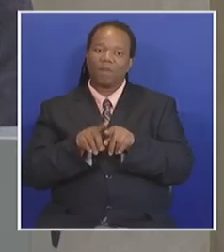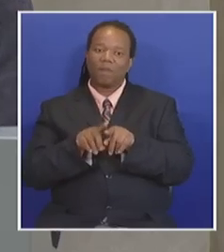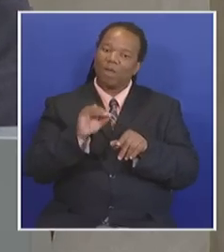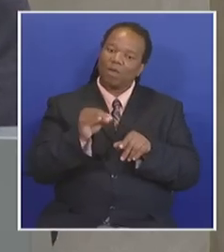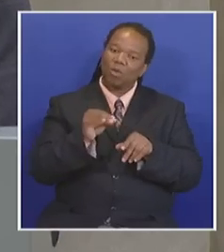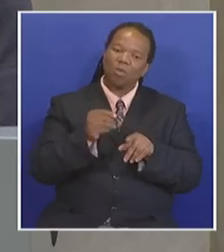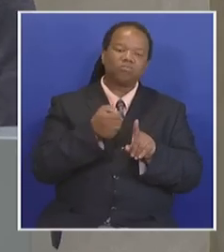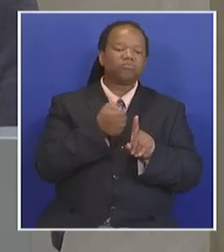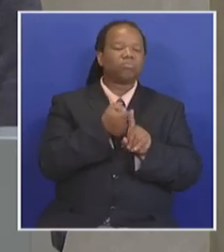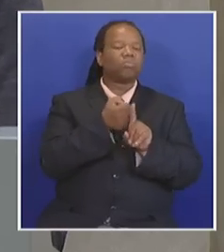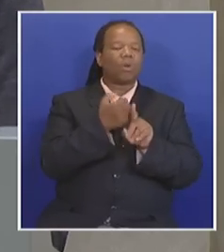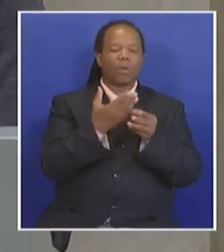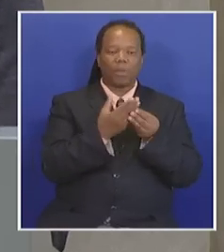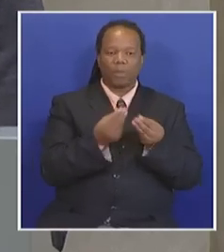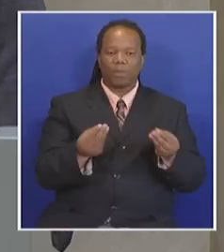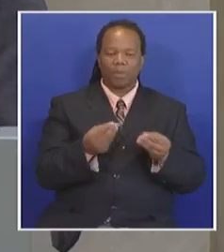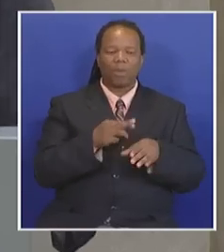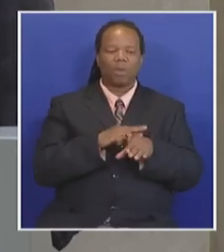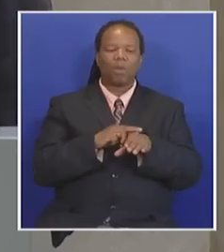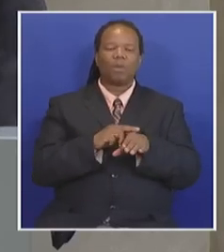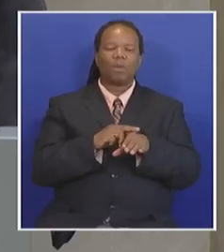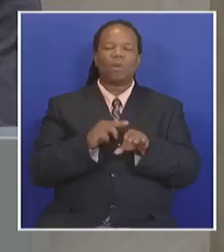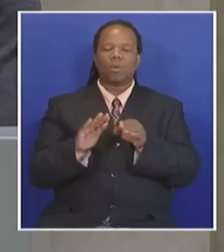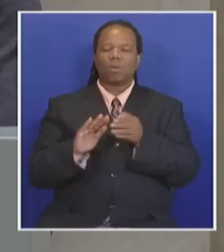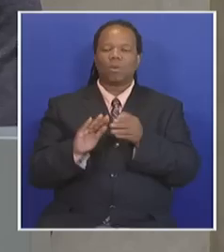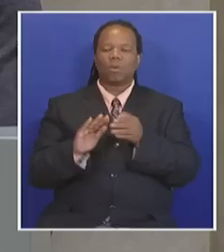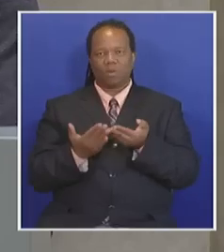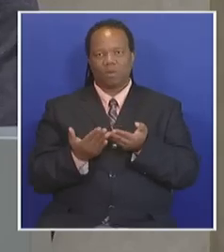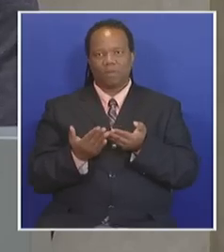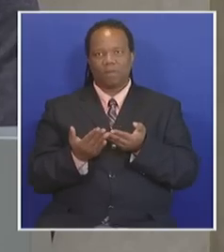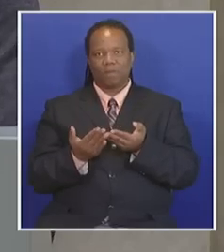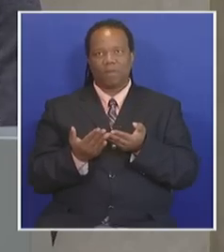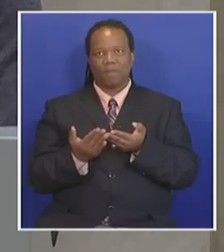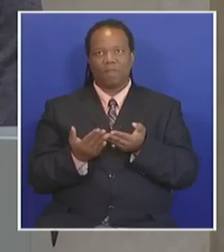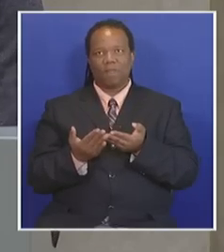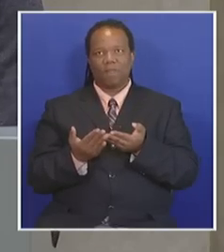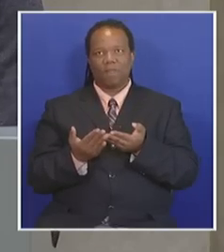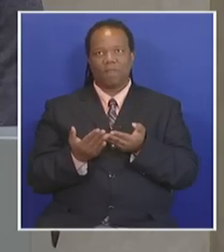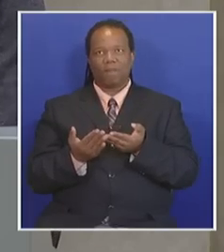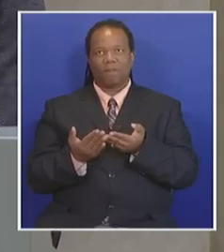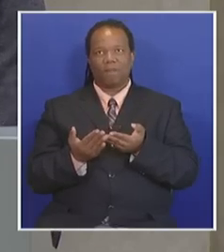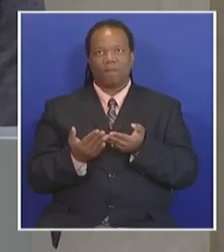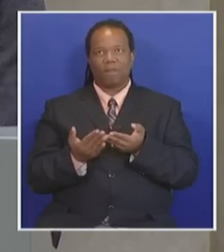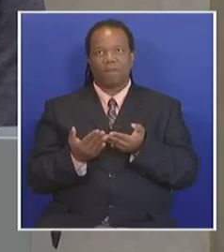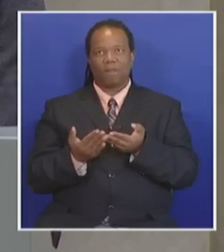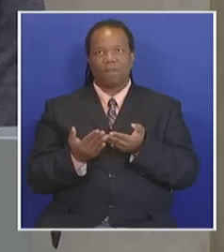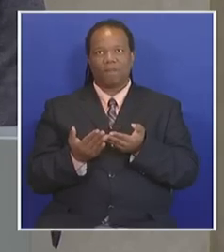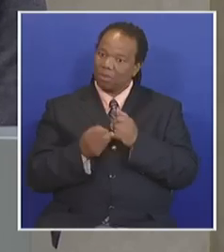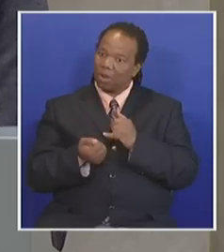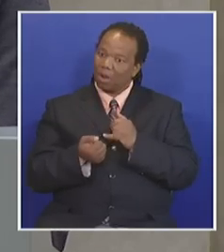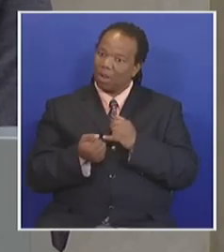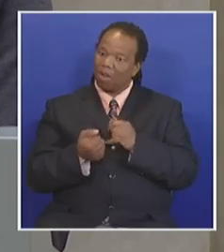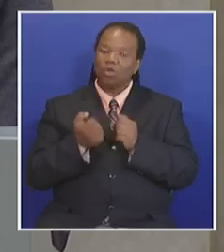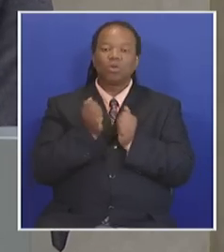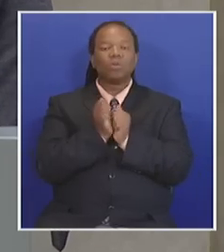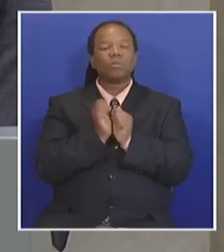racism in our society. We have to strive towards working for democratic, non-racial